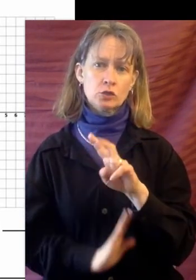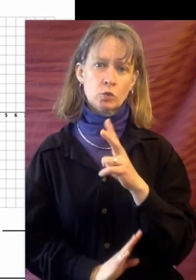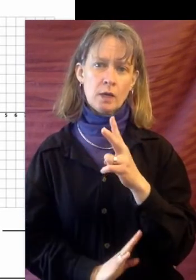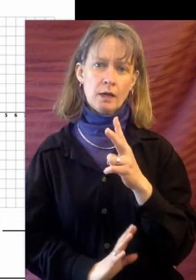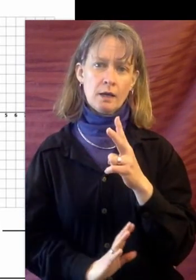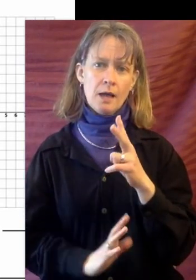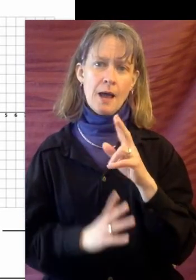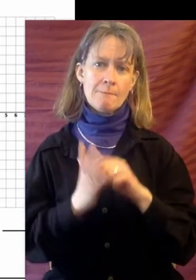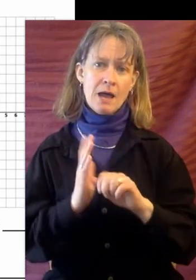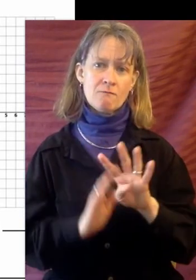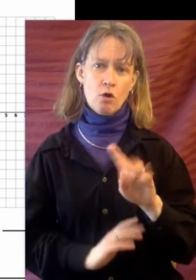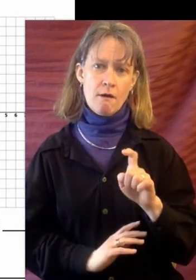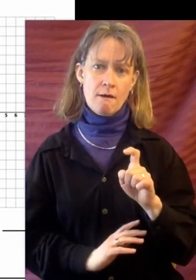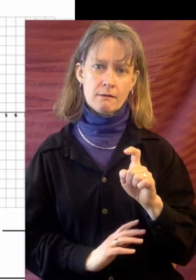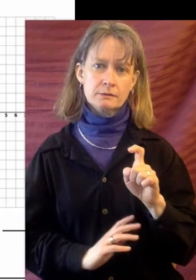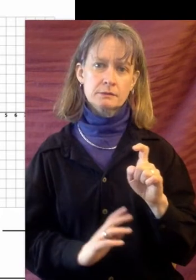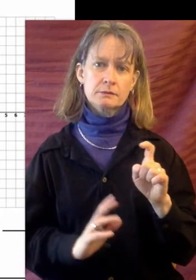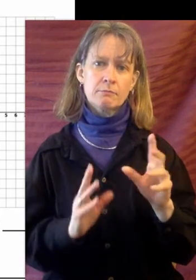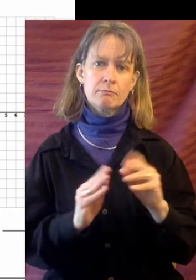5.